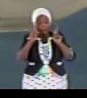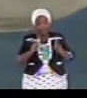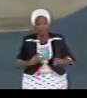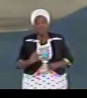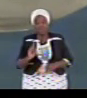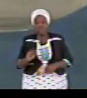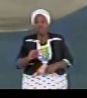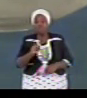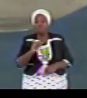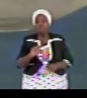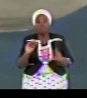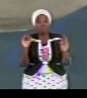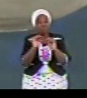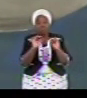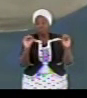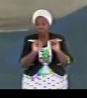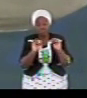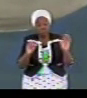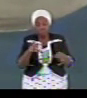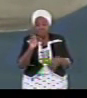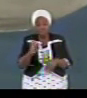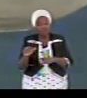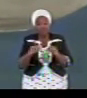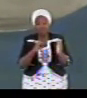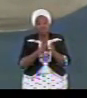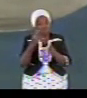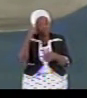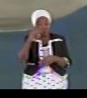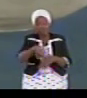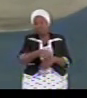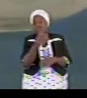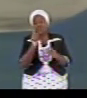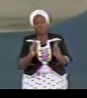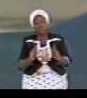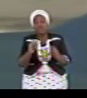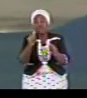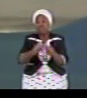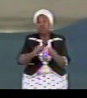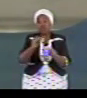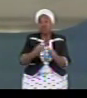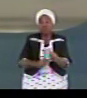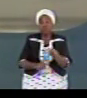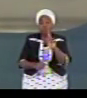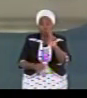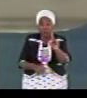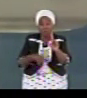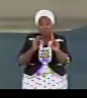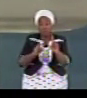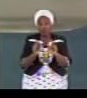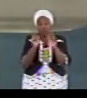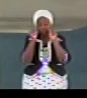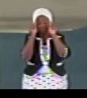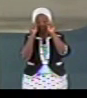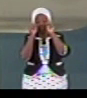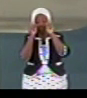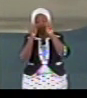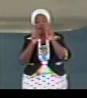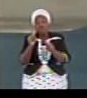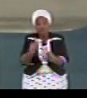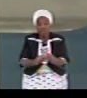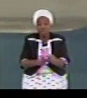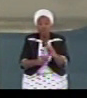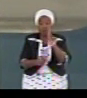None can do it for the other. Each one must wake up. Each